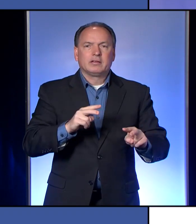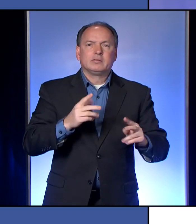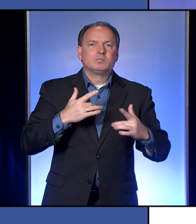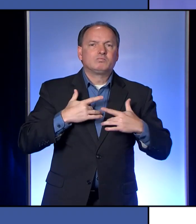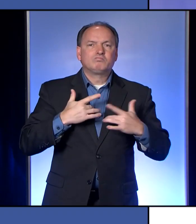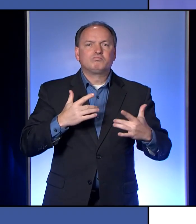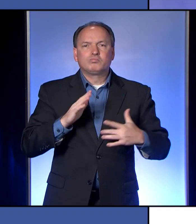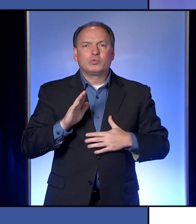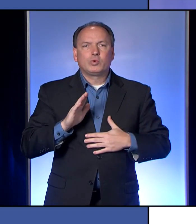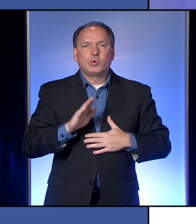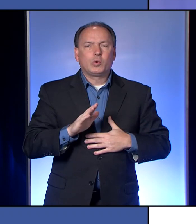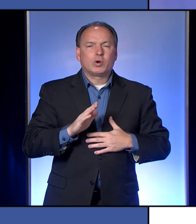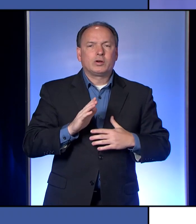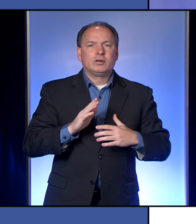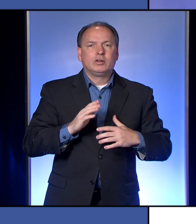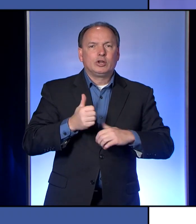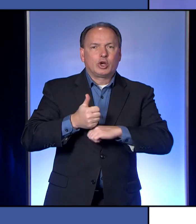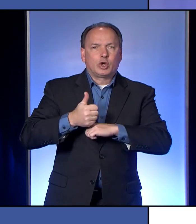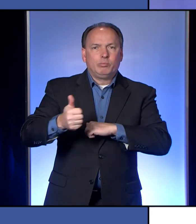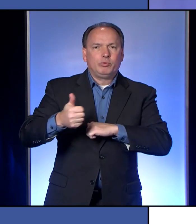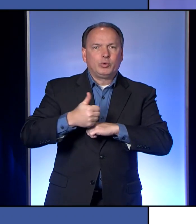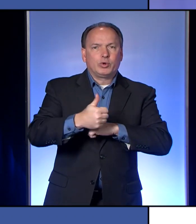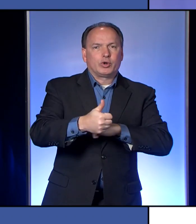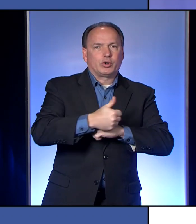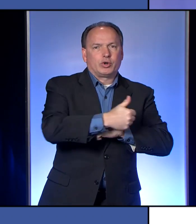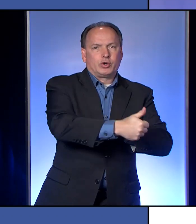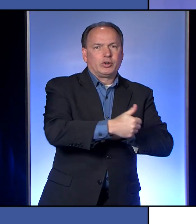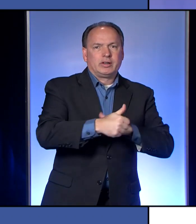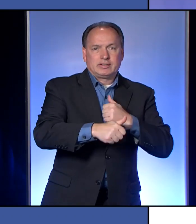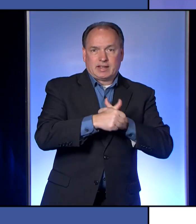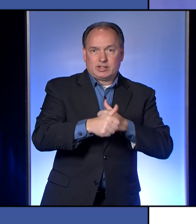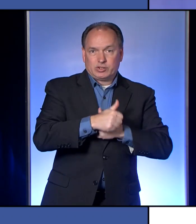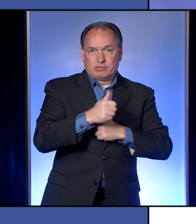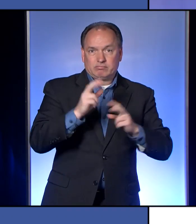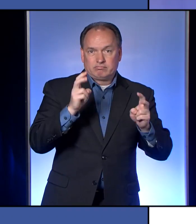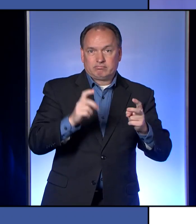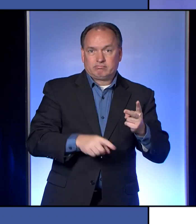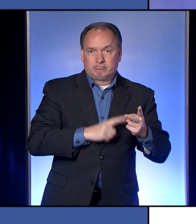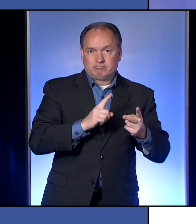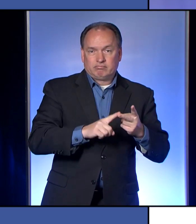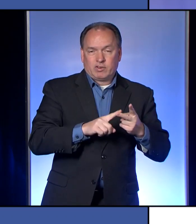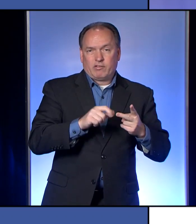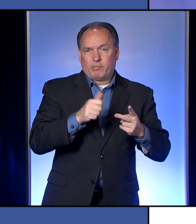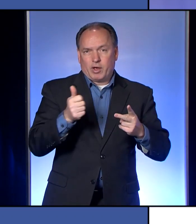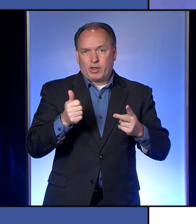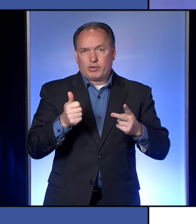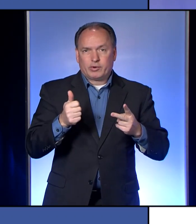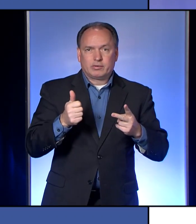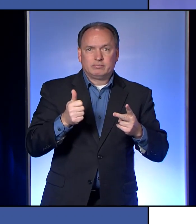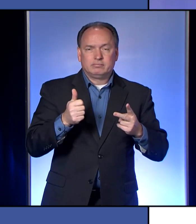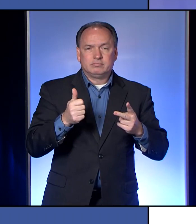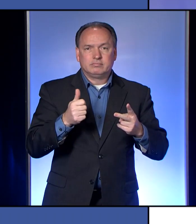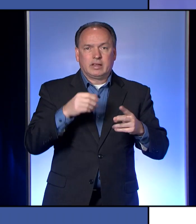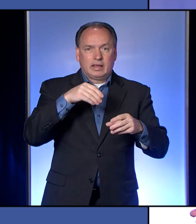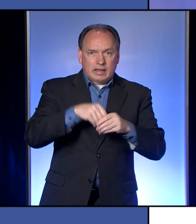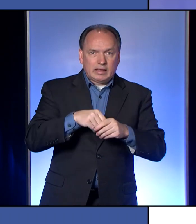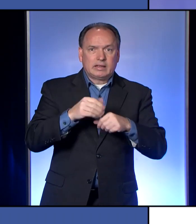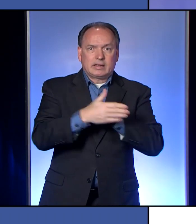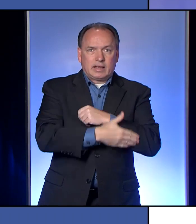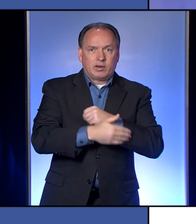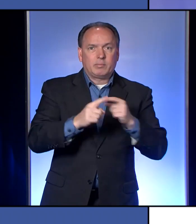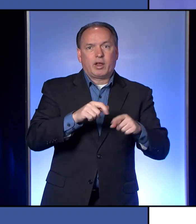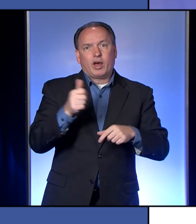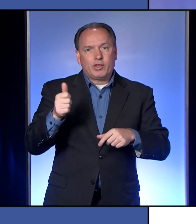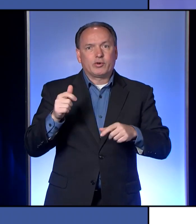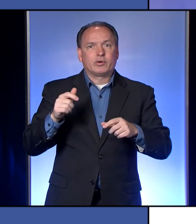what's your commuter danger. They were looking at, from other, not only what's happening in the county, but the counties